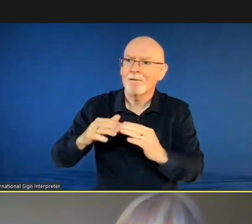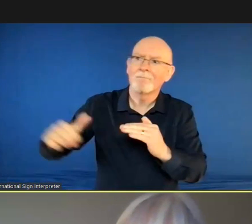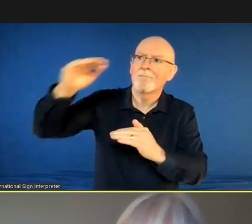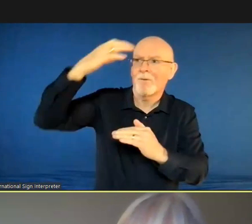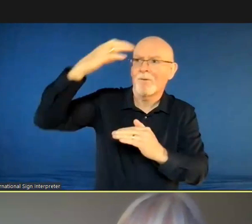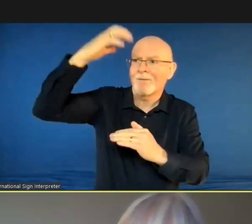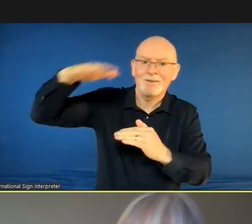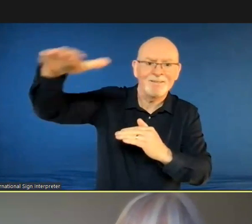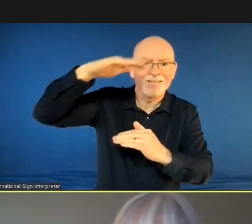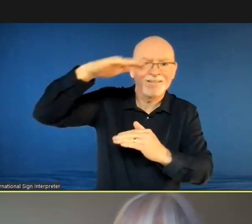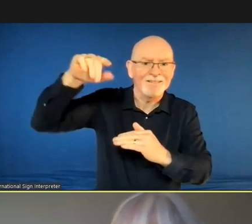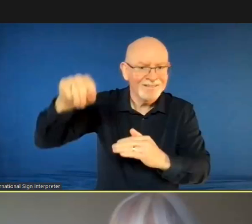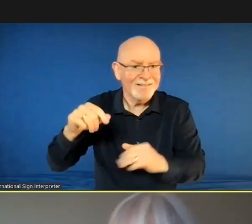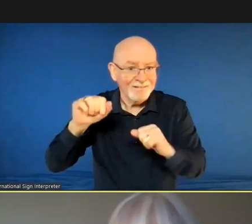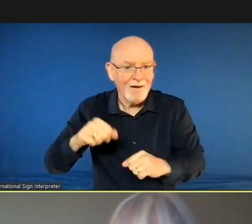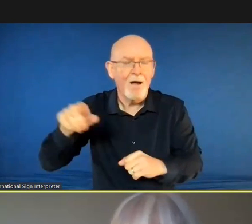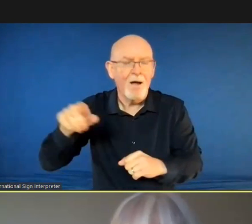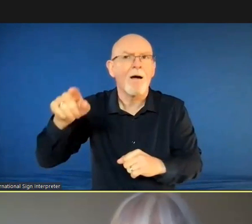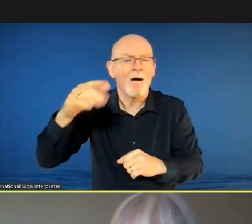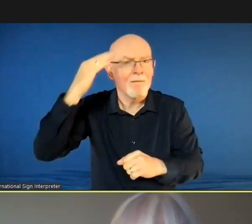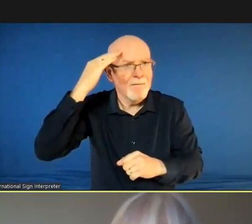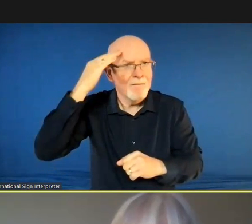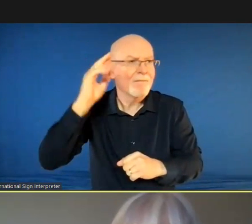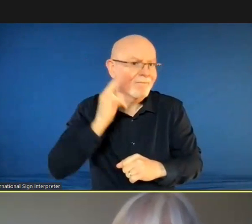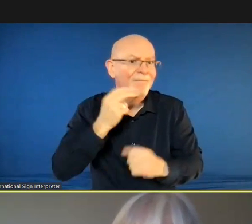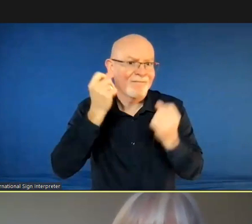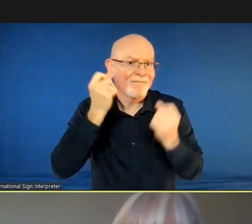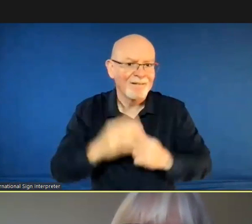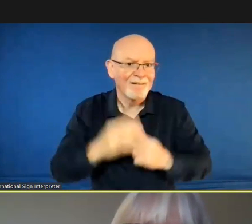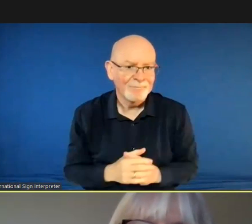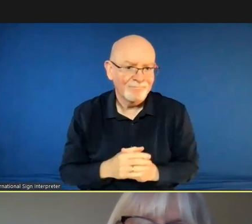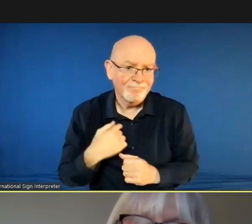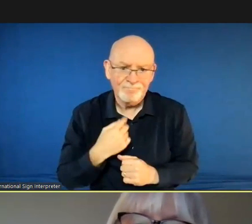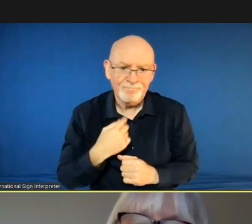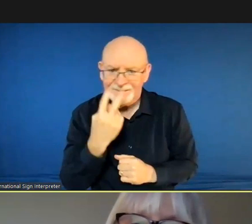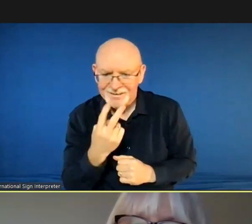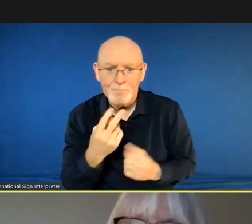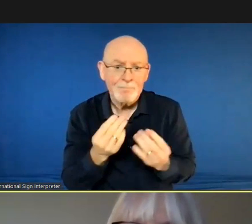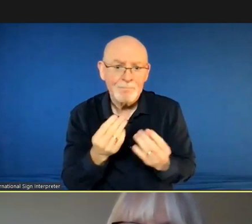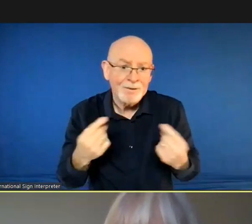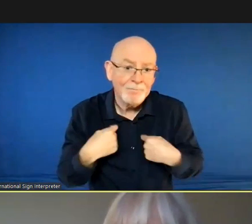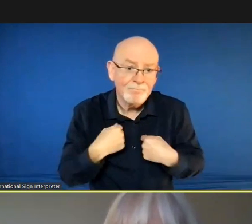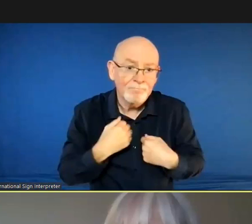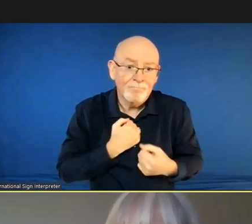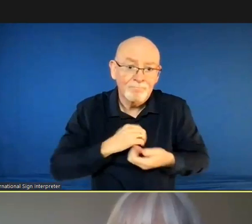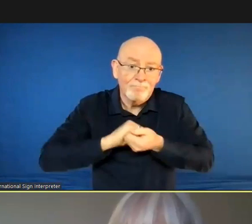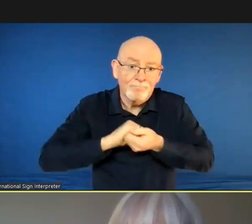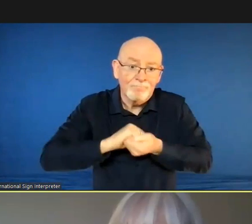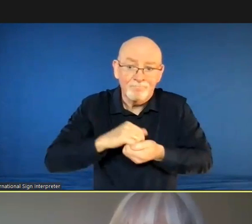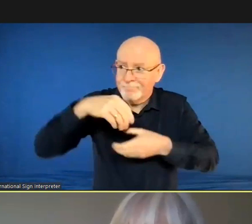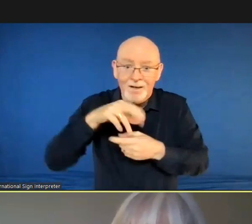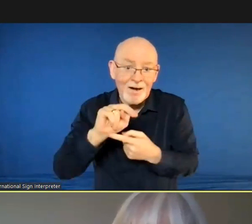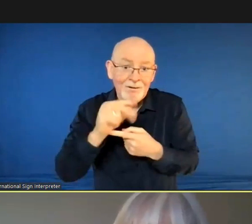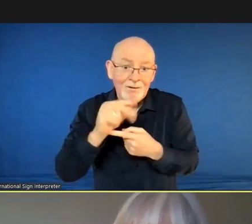of work, most NGOs understandably don't know very much about deafness or how to communicate with deaf